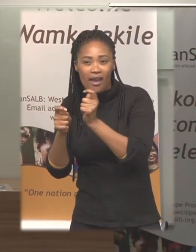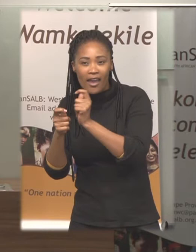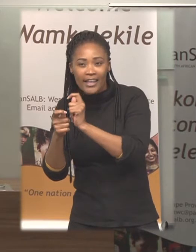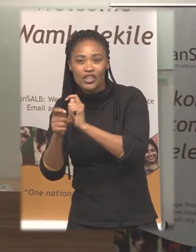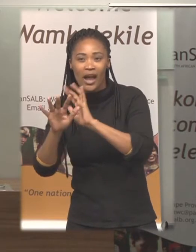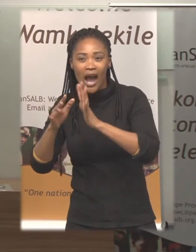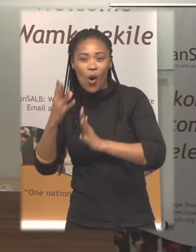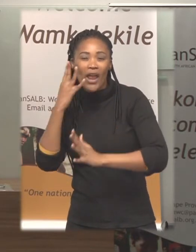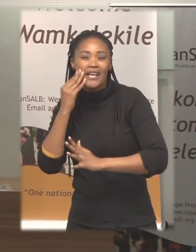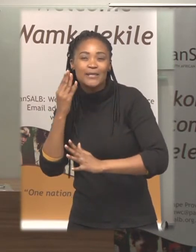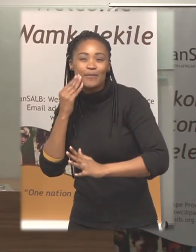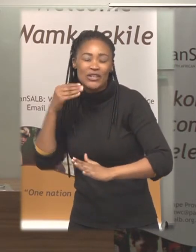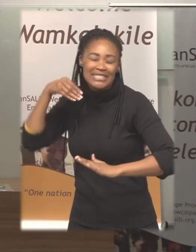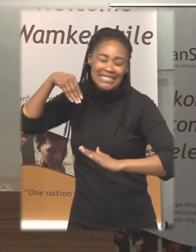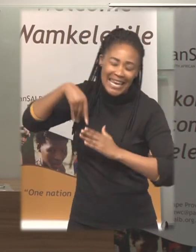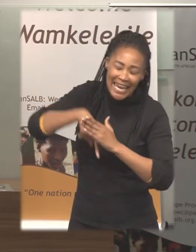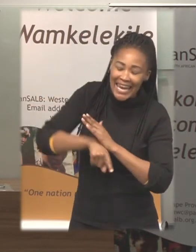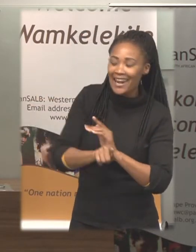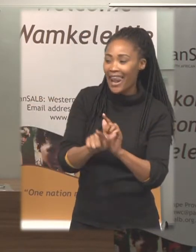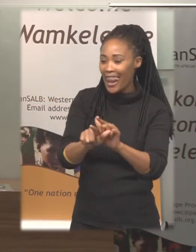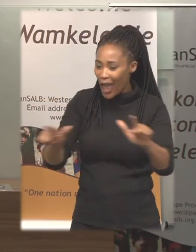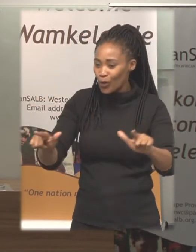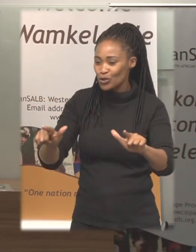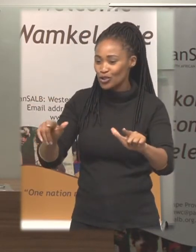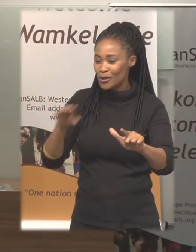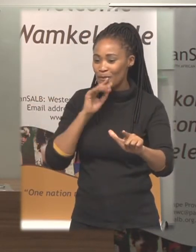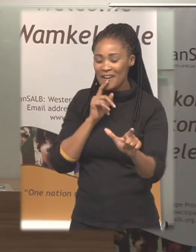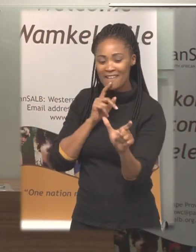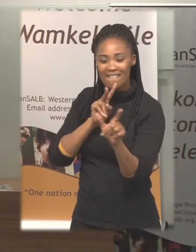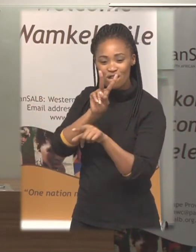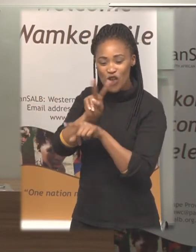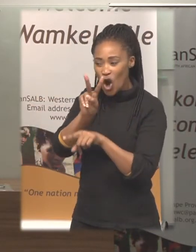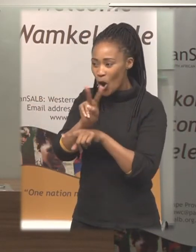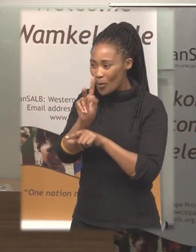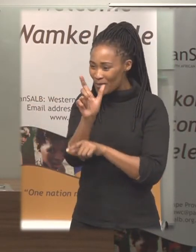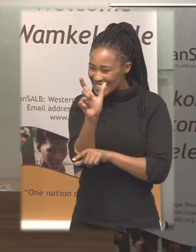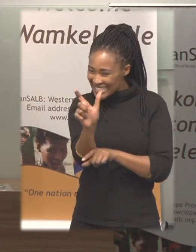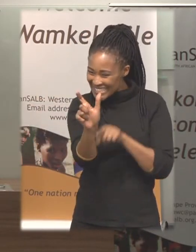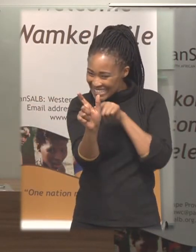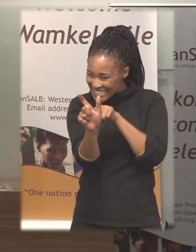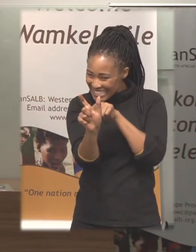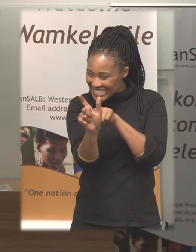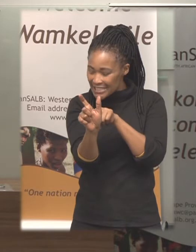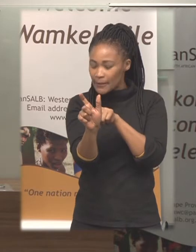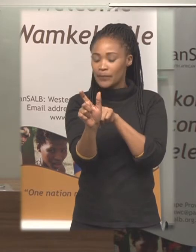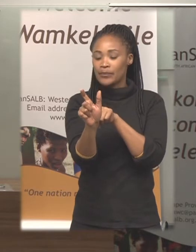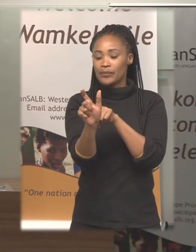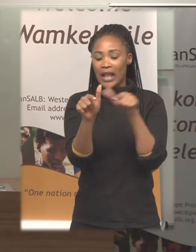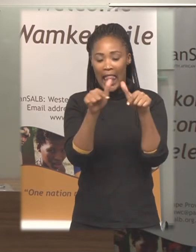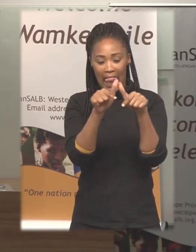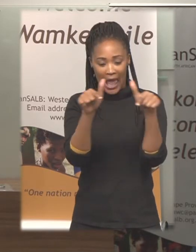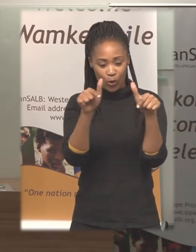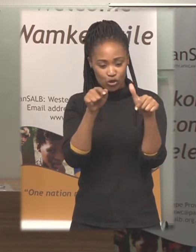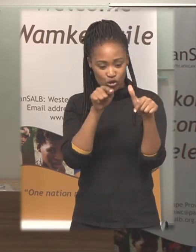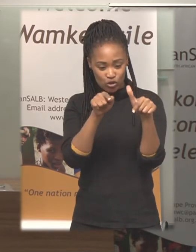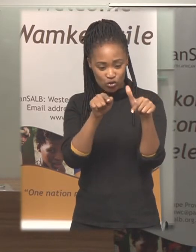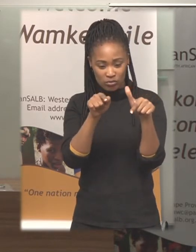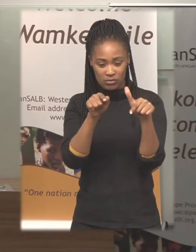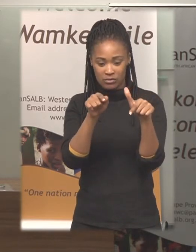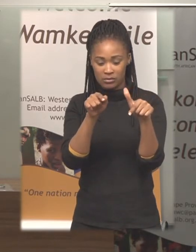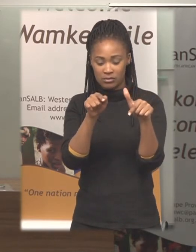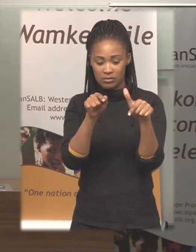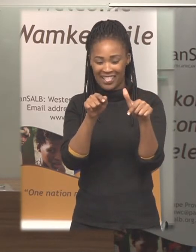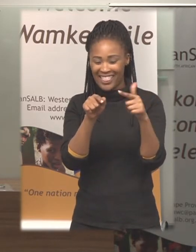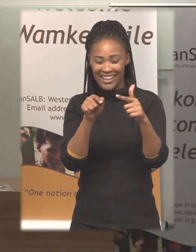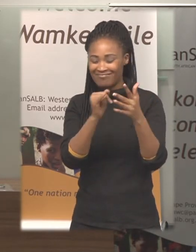the verb languaging takes us away from this idea of languages as separate and autonomous in